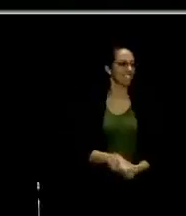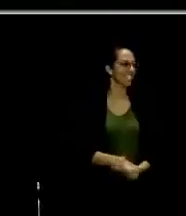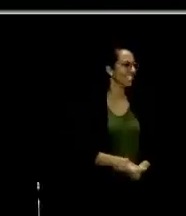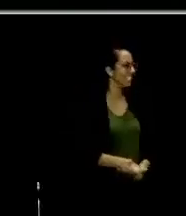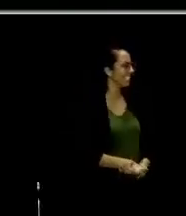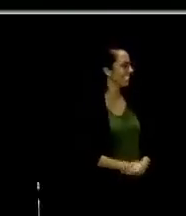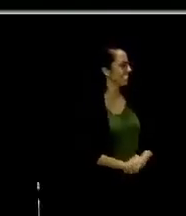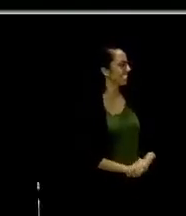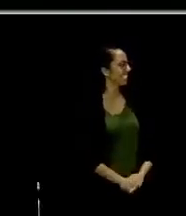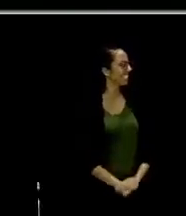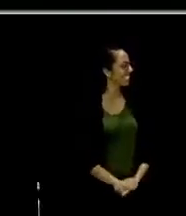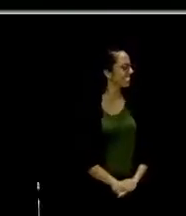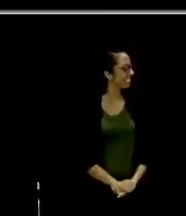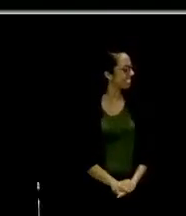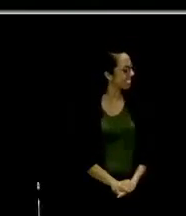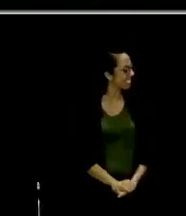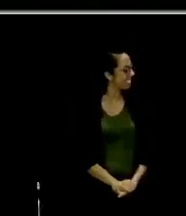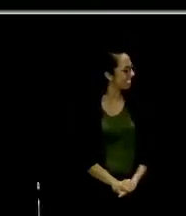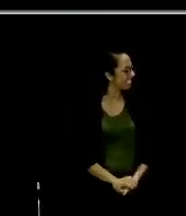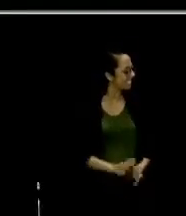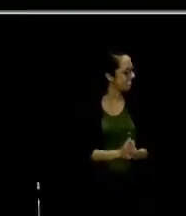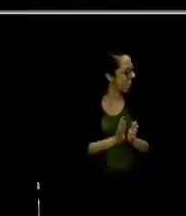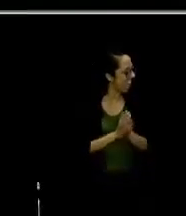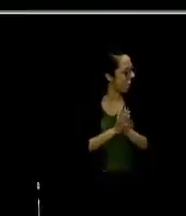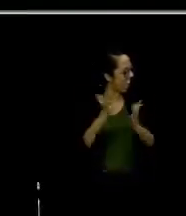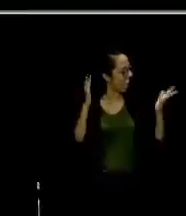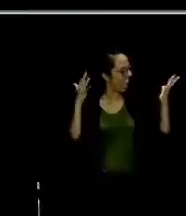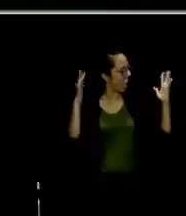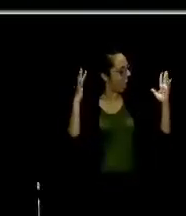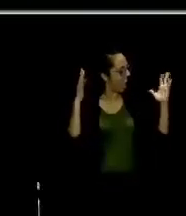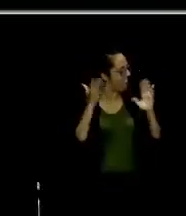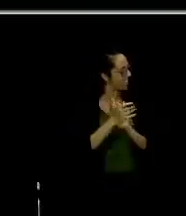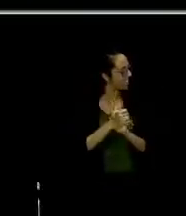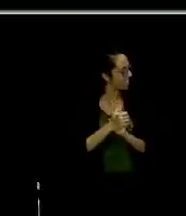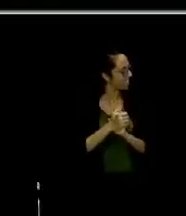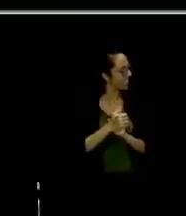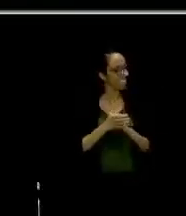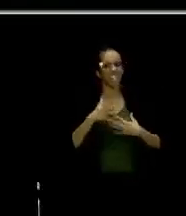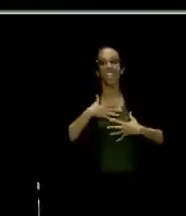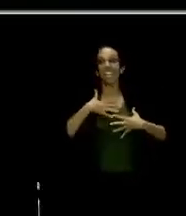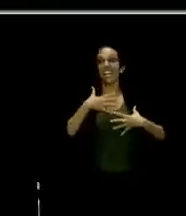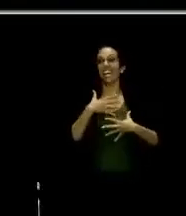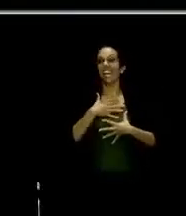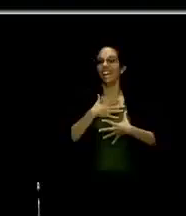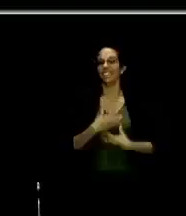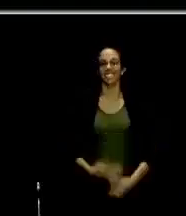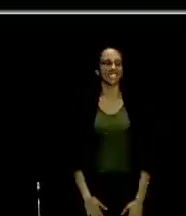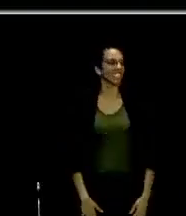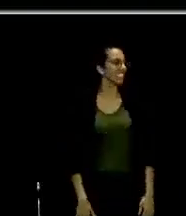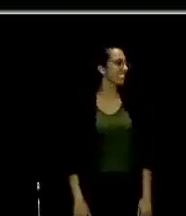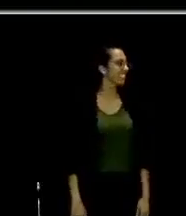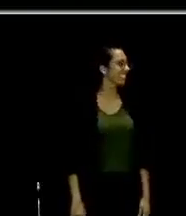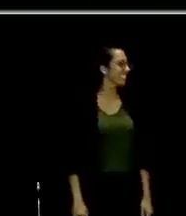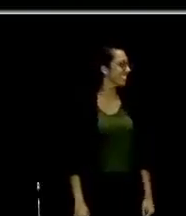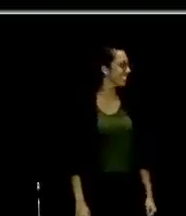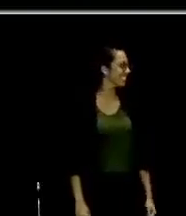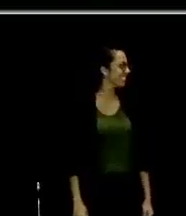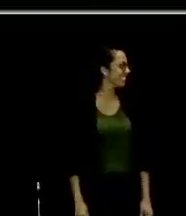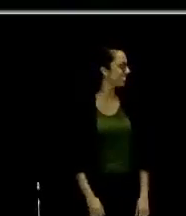hands. Clap hands. Yeah, there you go. What are you doing? Don't.